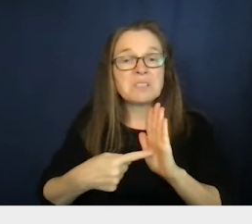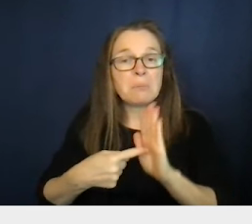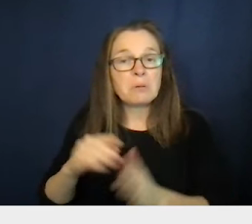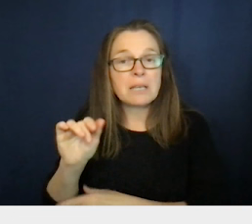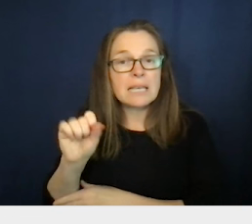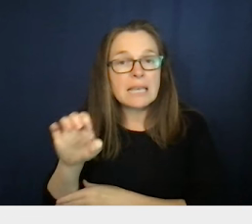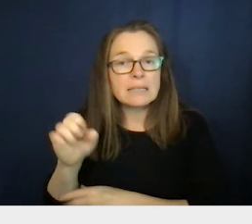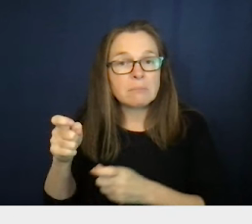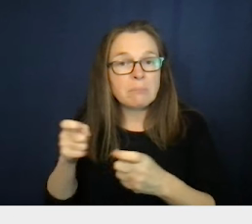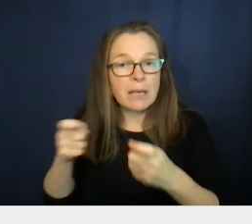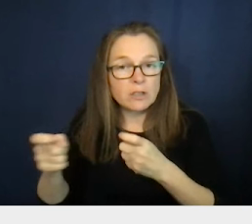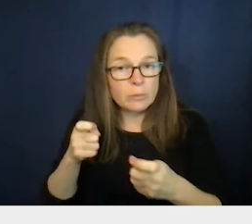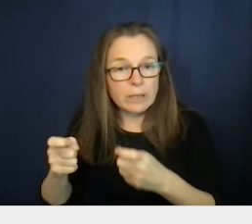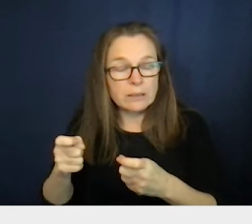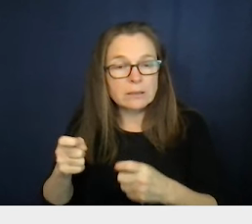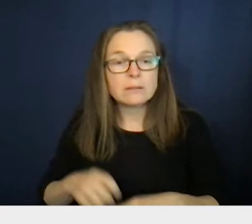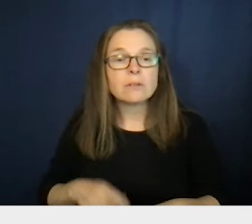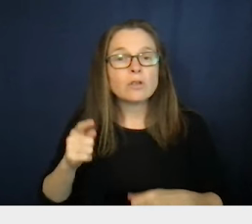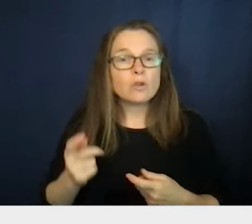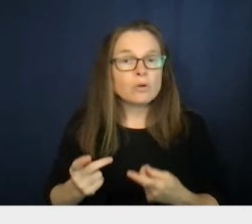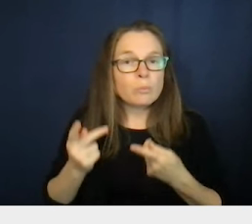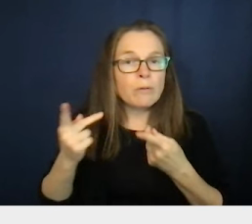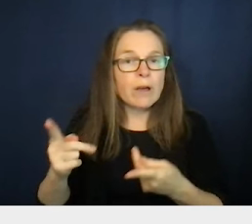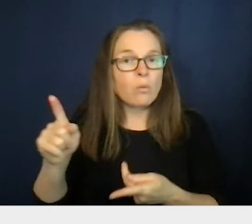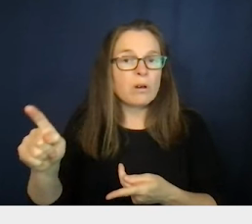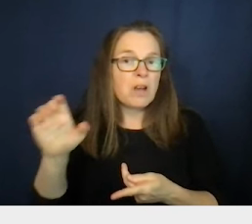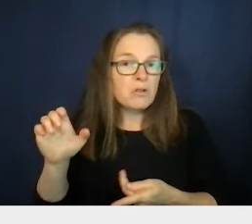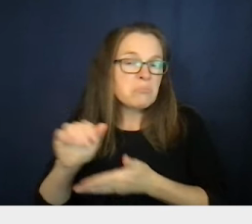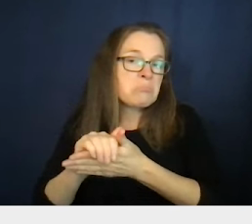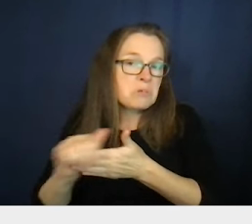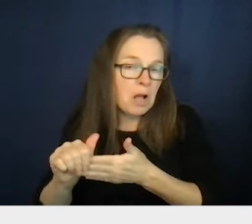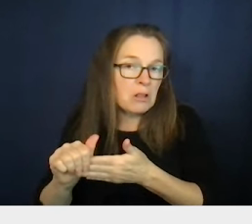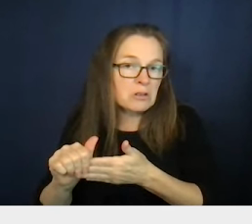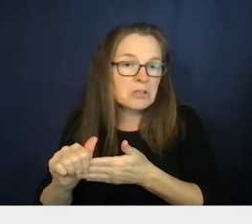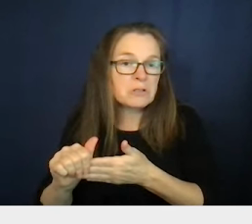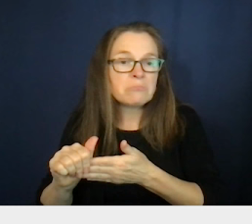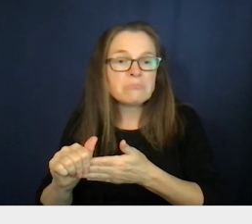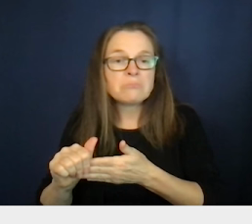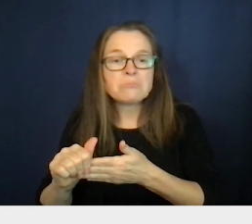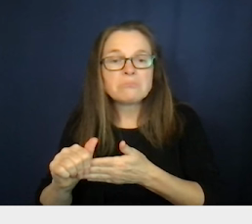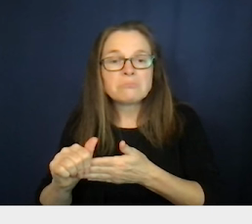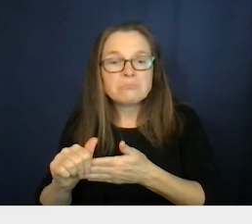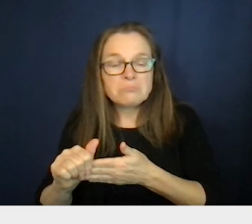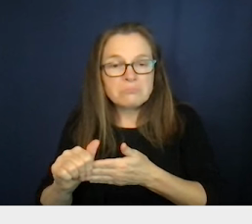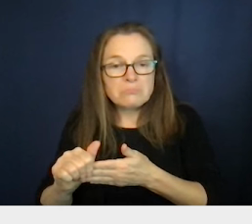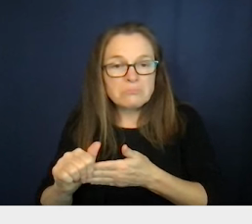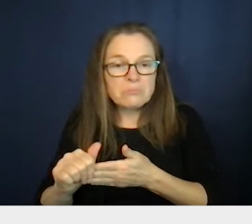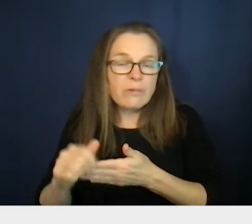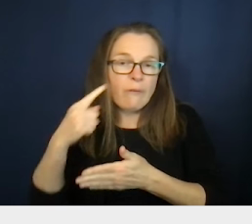management. You provide $100 of cost to provide service unit.